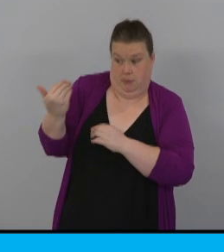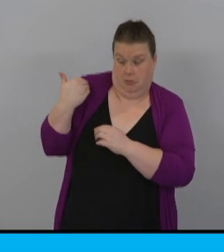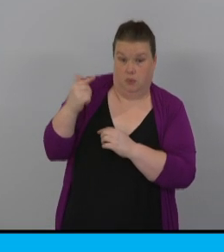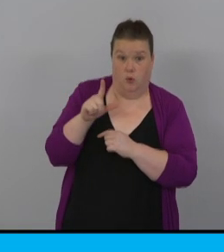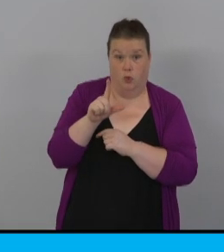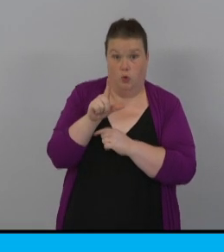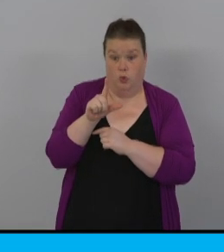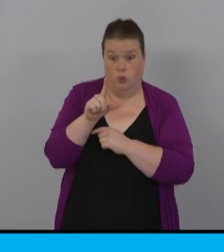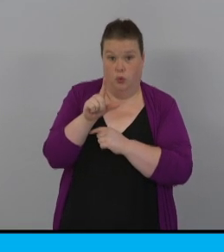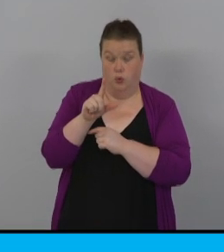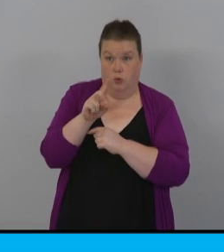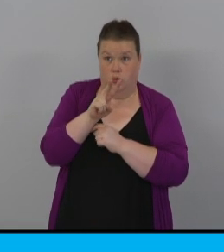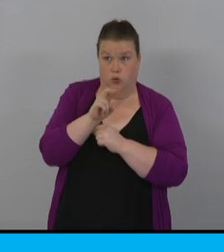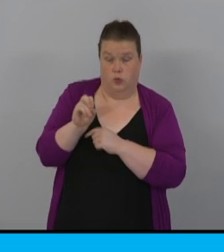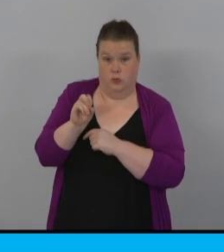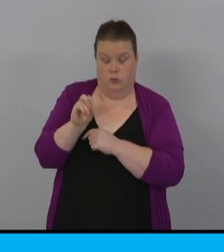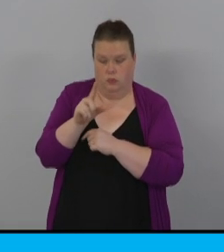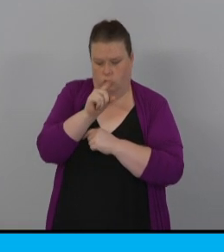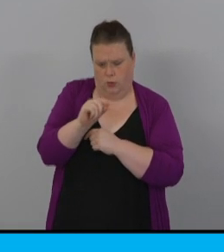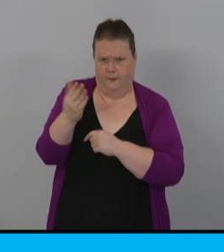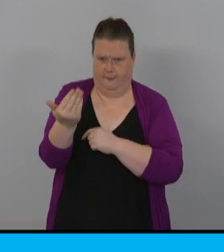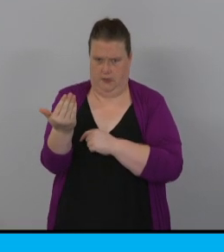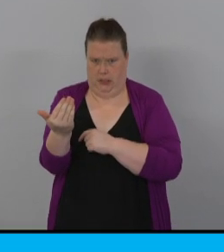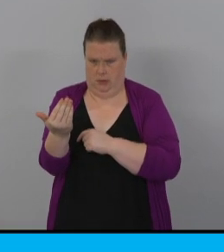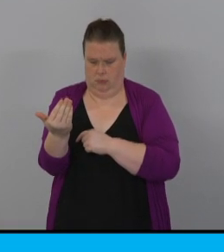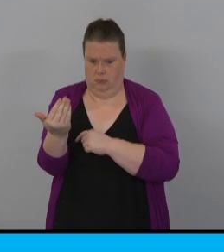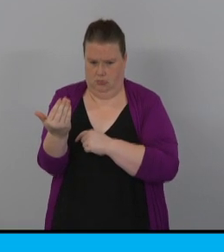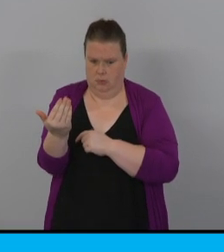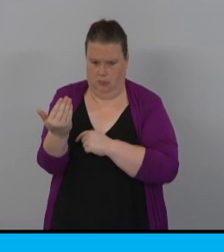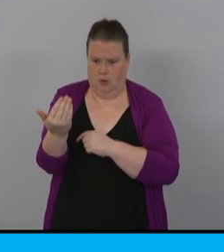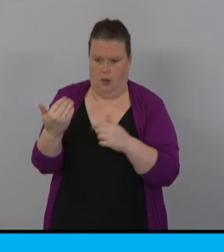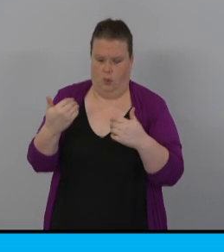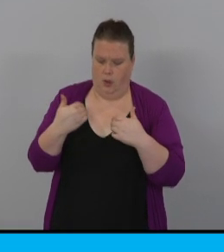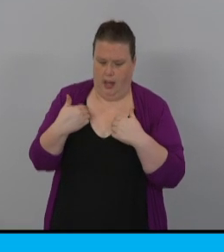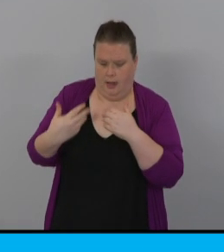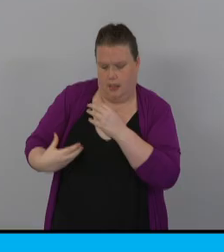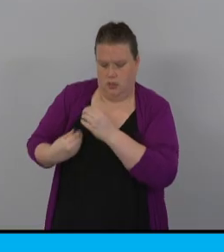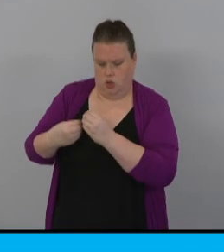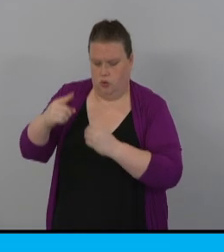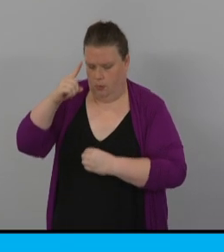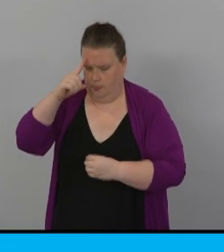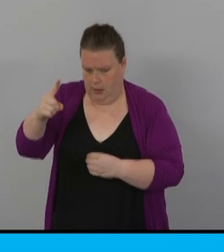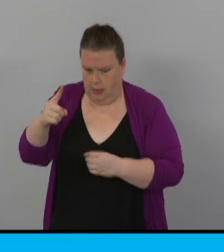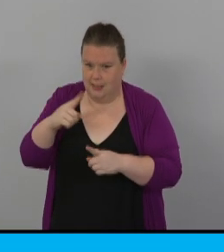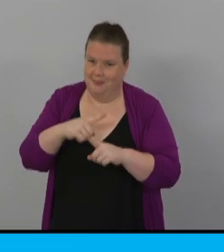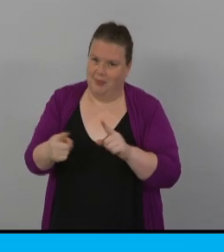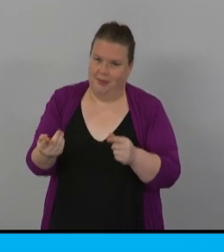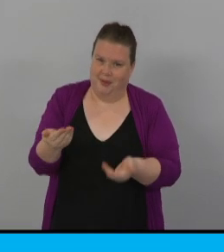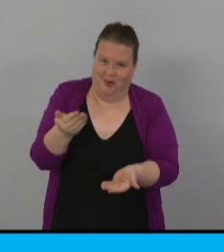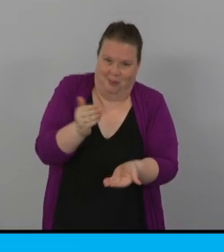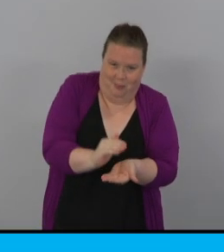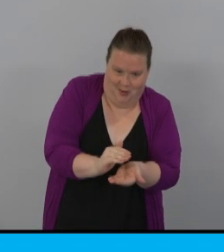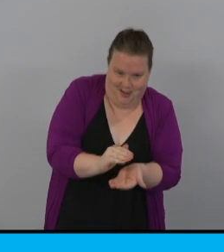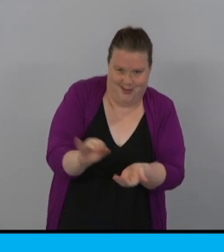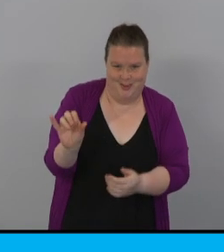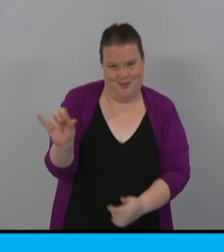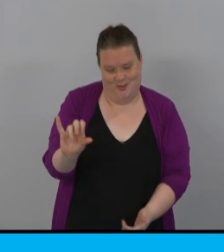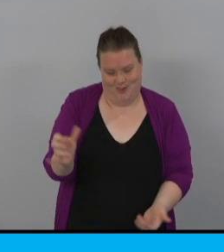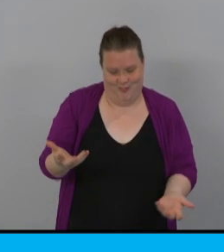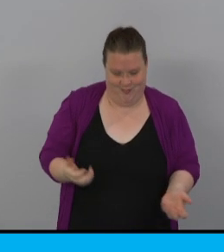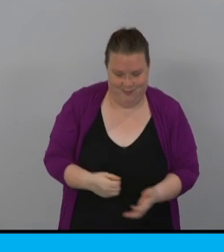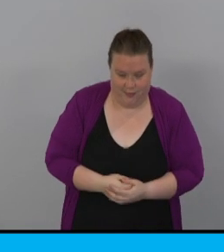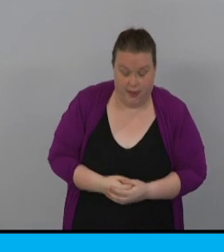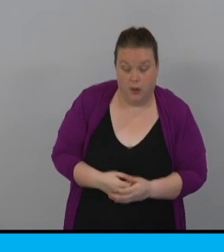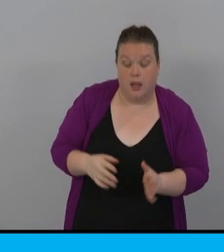additional pennies. Now, those have been compressed somewhat now, too. So we'll look at that, too. Oops. State